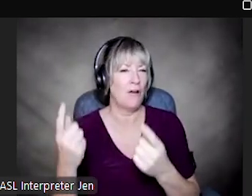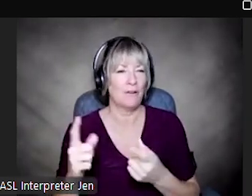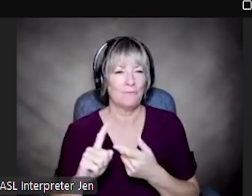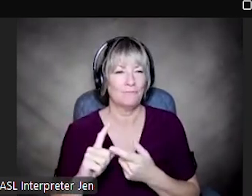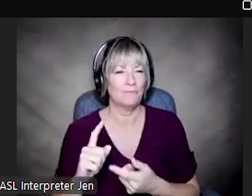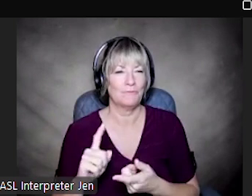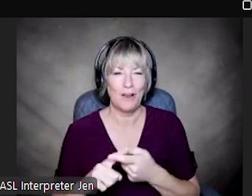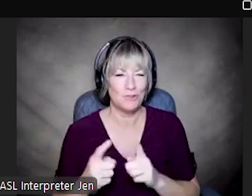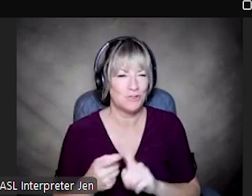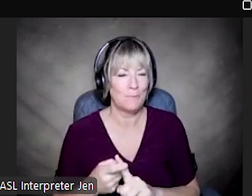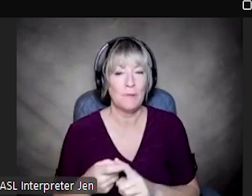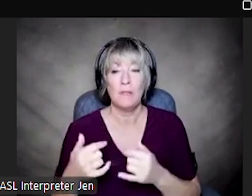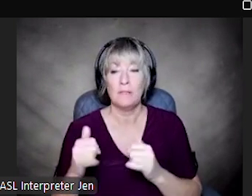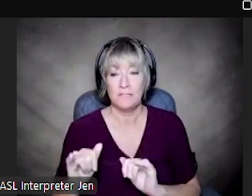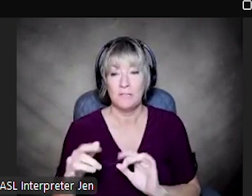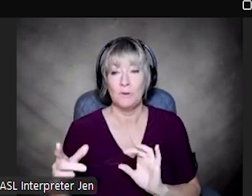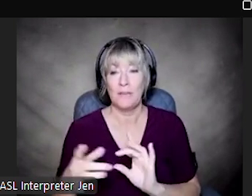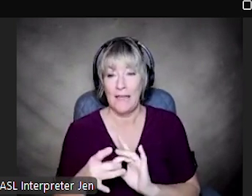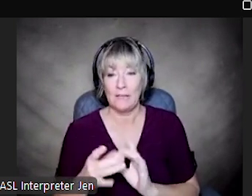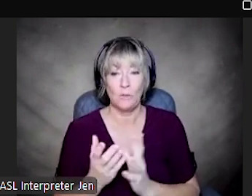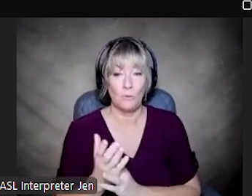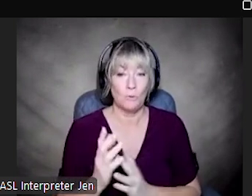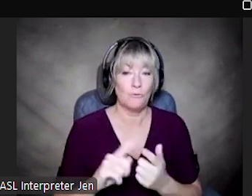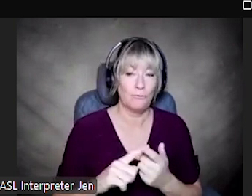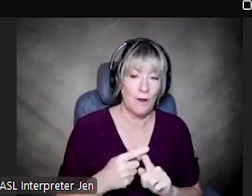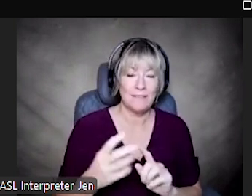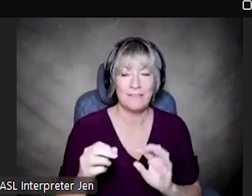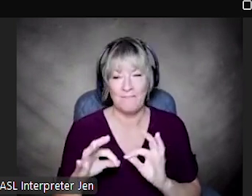are still connected through our friendship and through family.